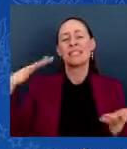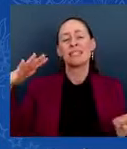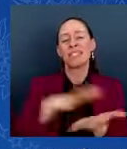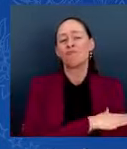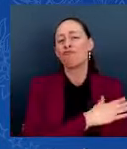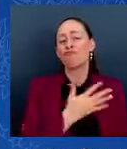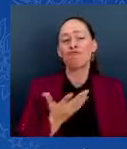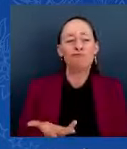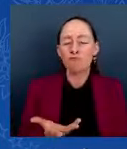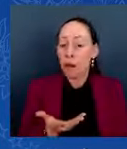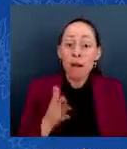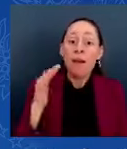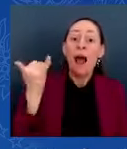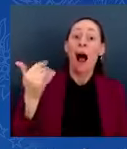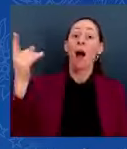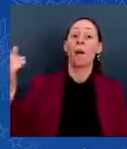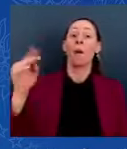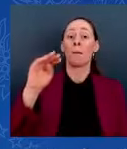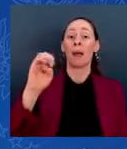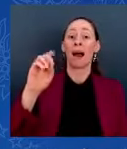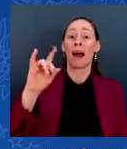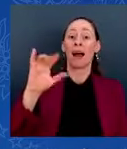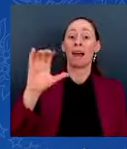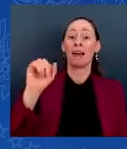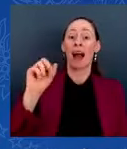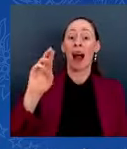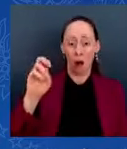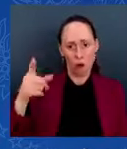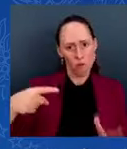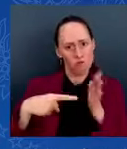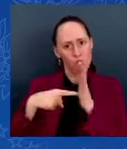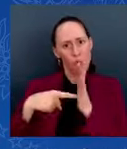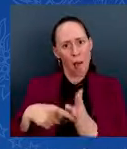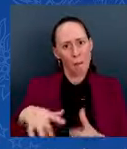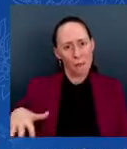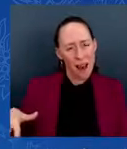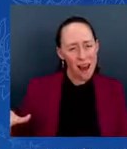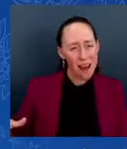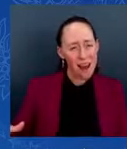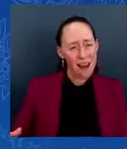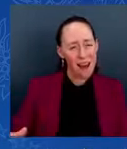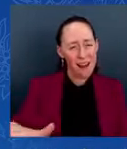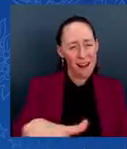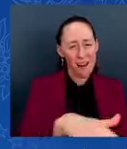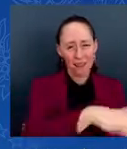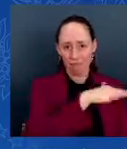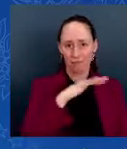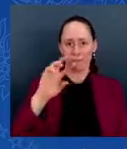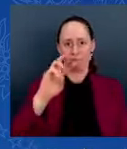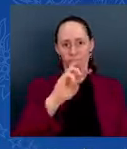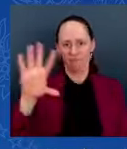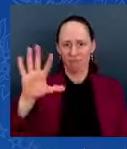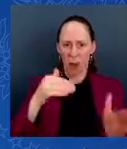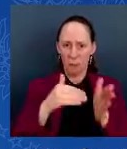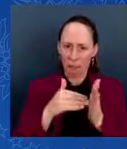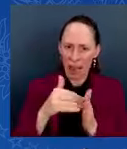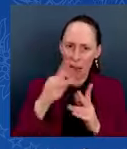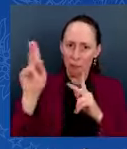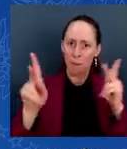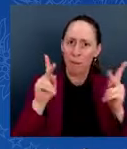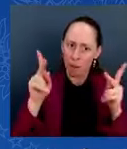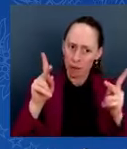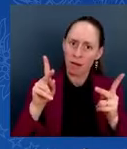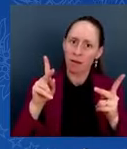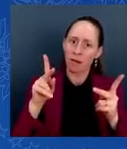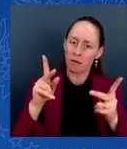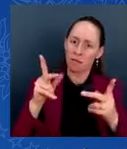million people. And so Medicare has collective bargaining power. And now